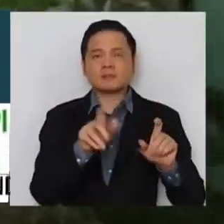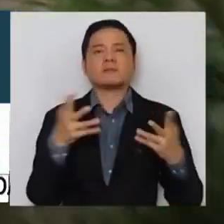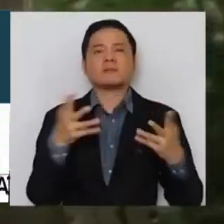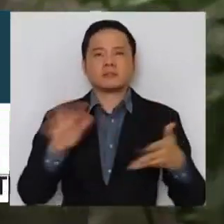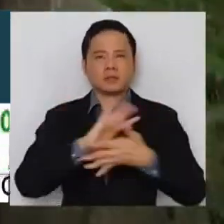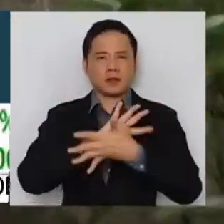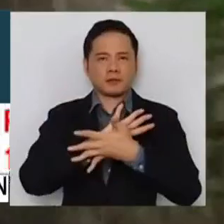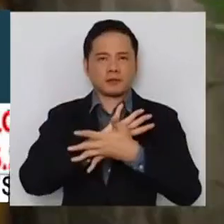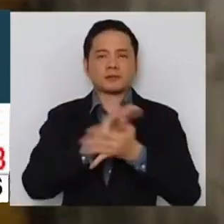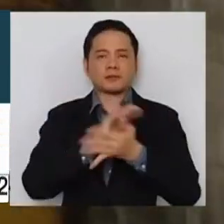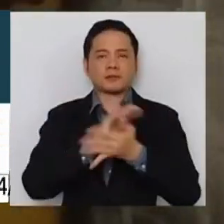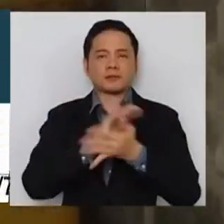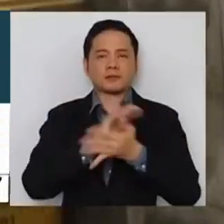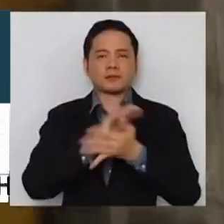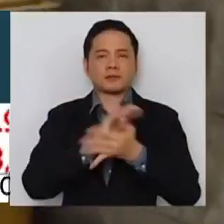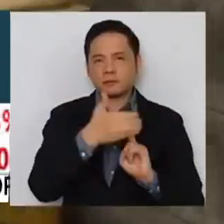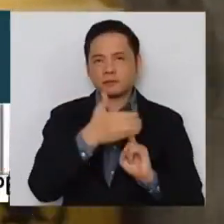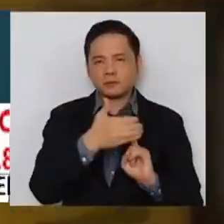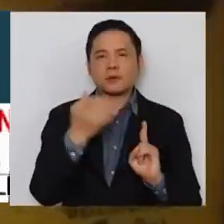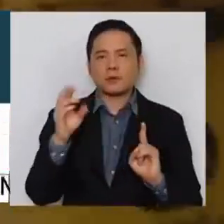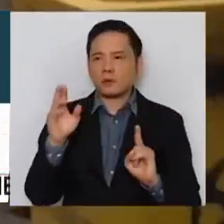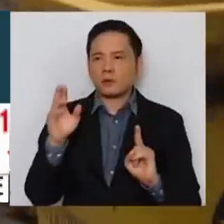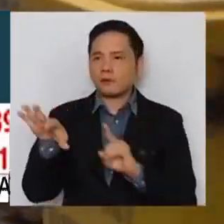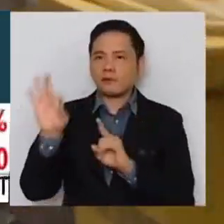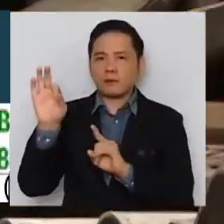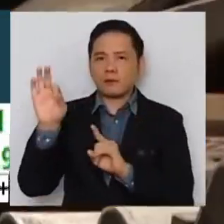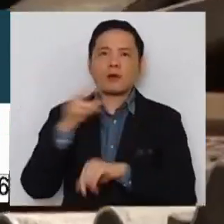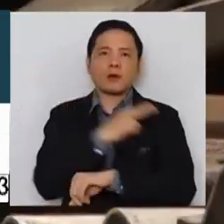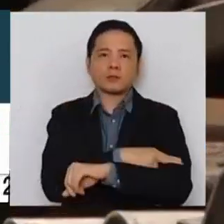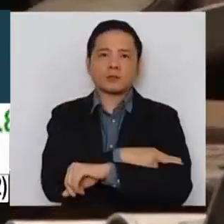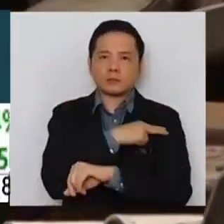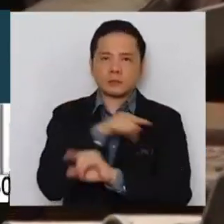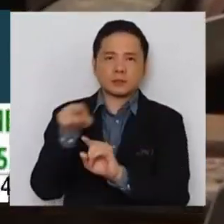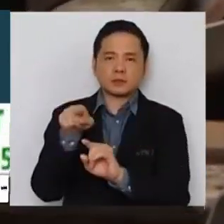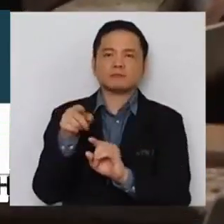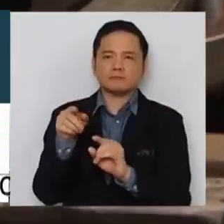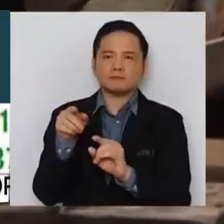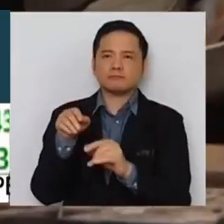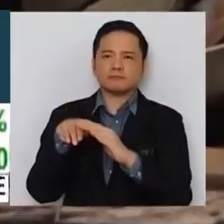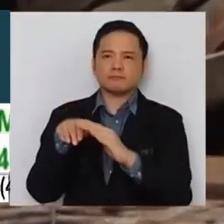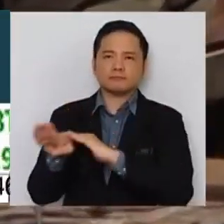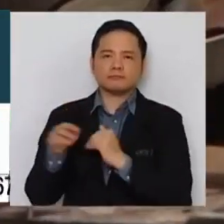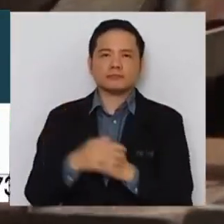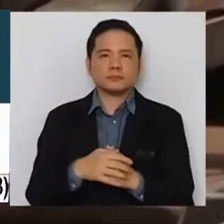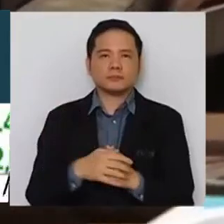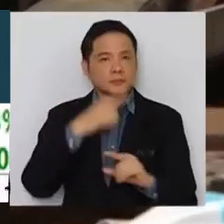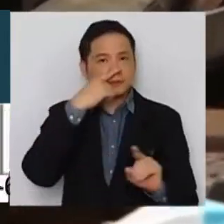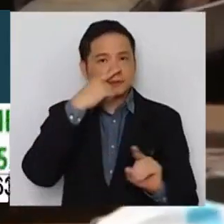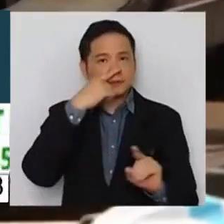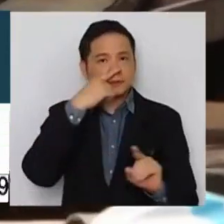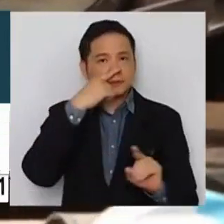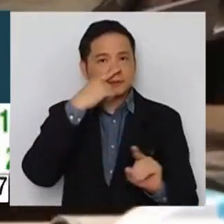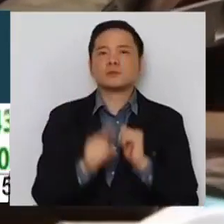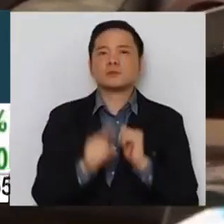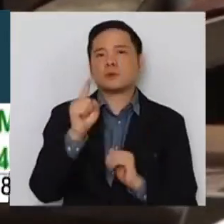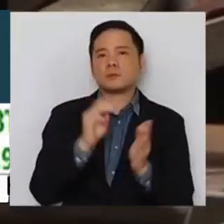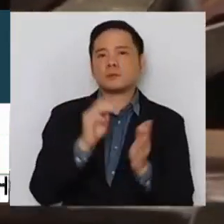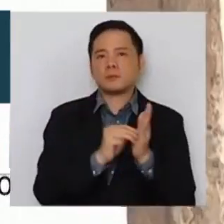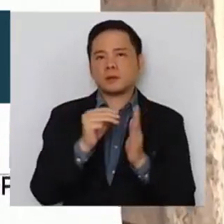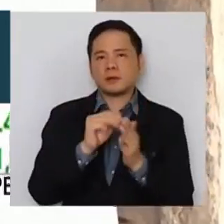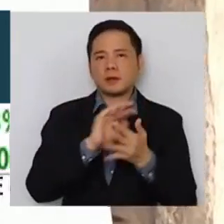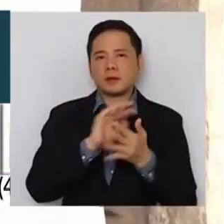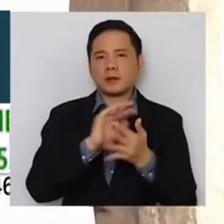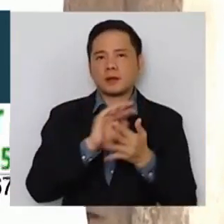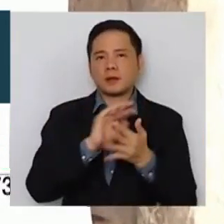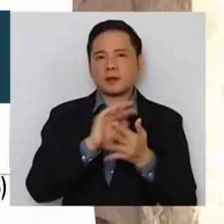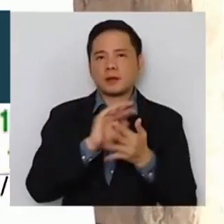isolation or found hospital beds. Thailand is set to pass 1 million coronavirus cases this week and hit a record